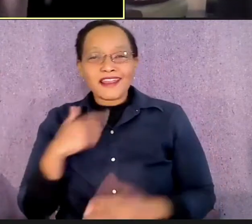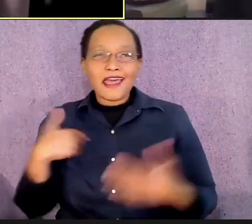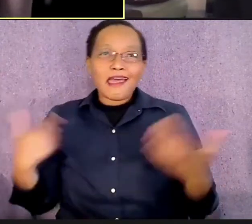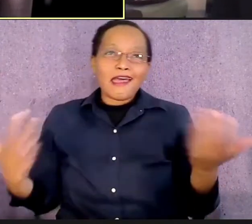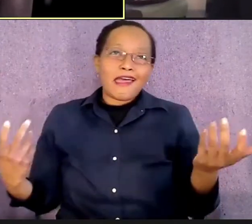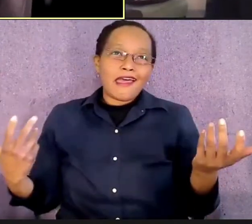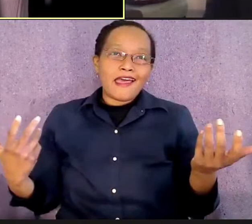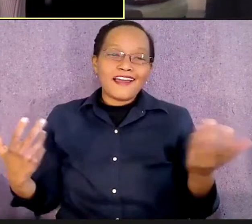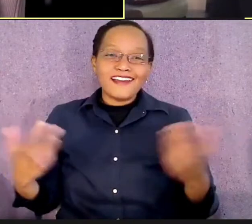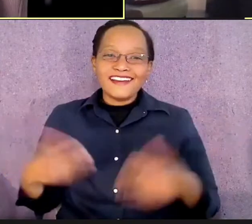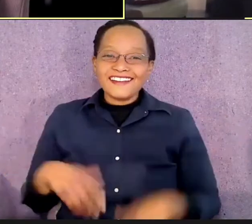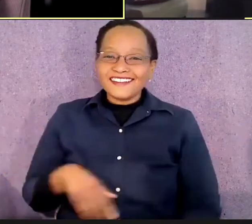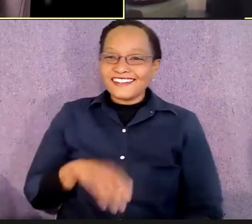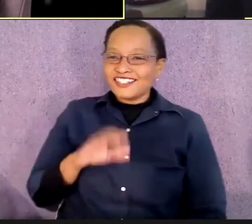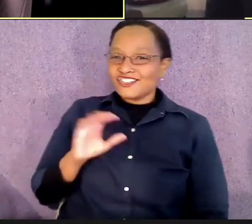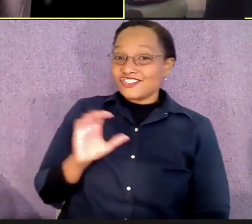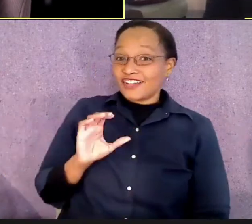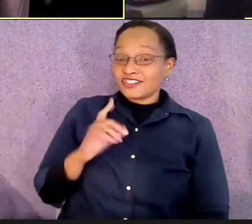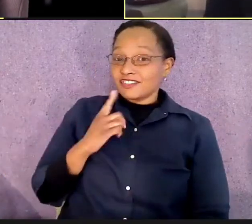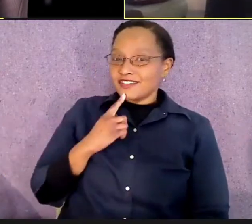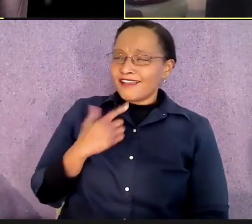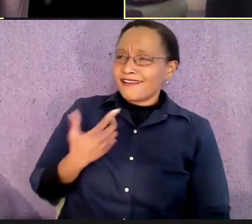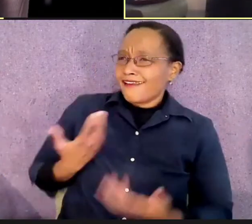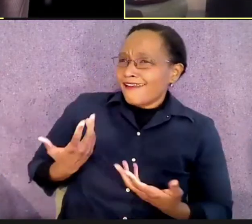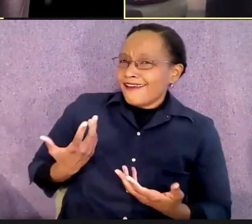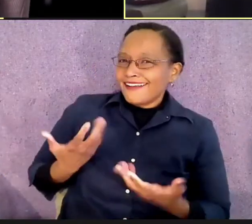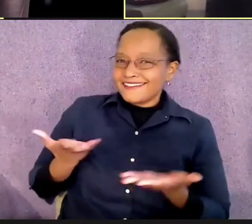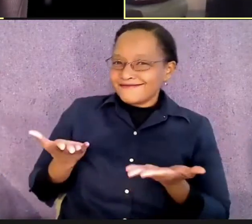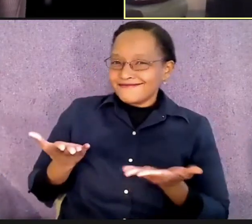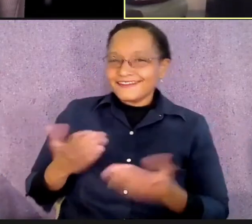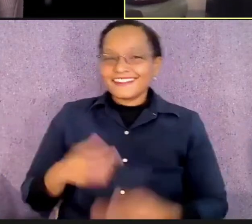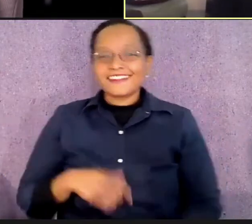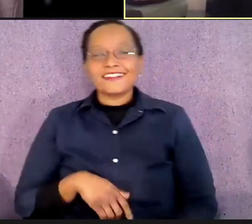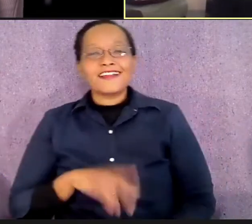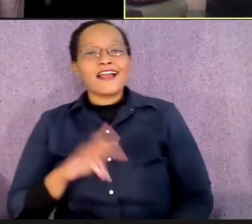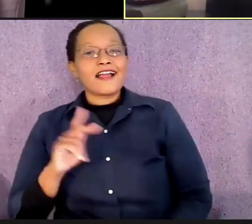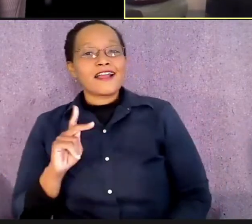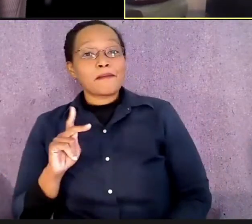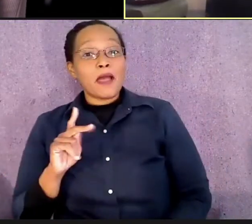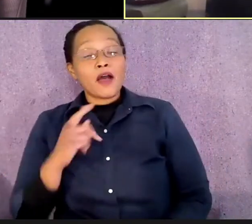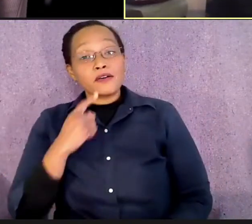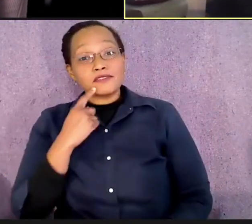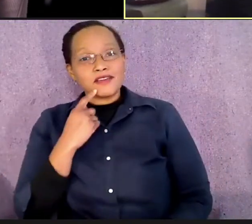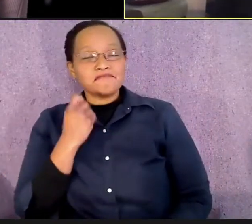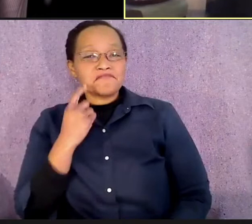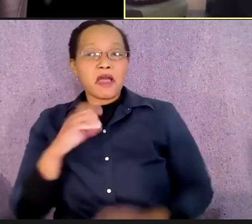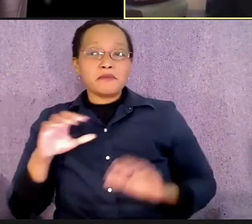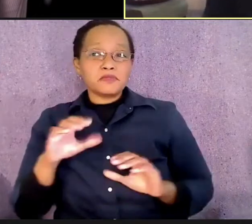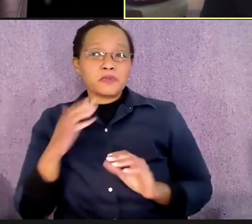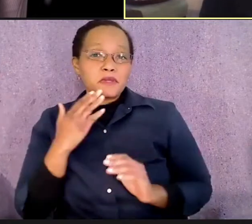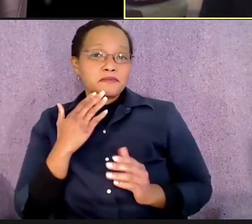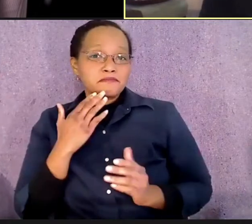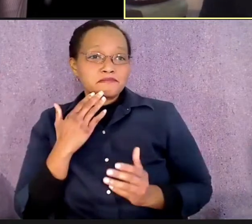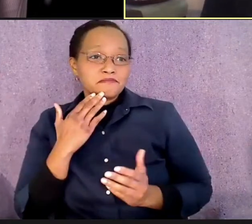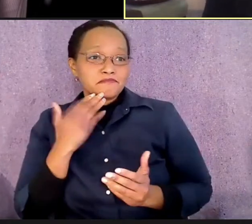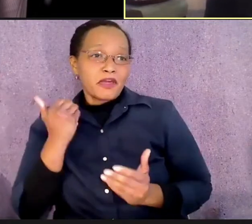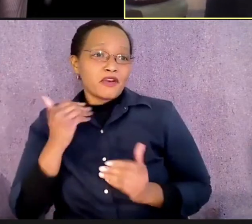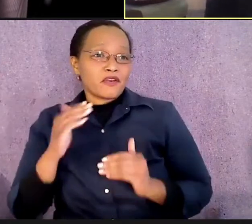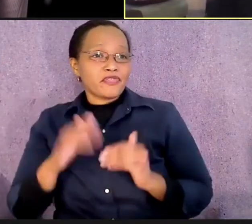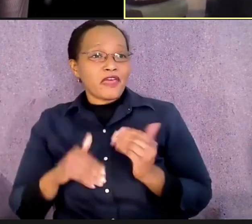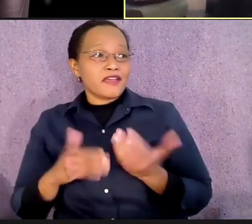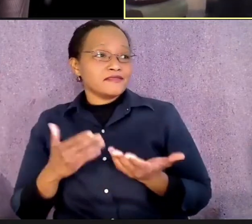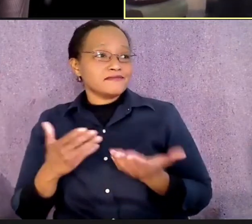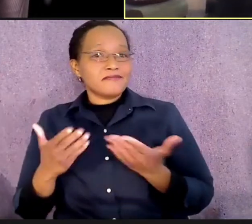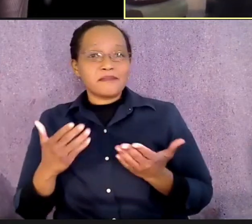It's pretty like, No, I mean, I'm doing better than I think 99% of the country. My family's